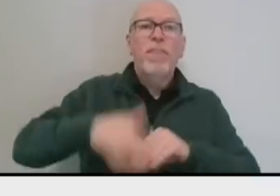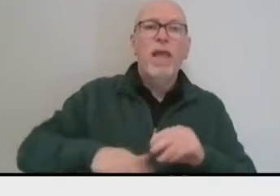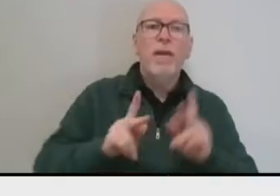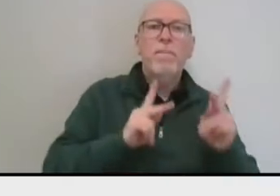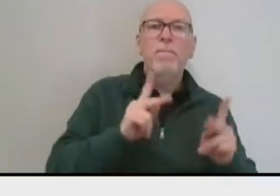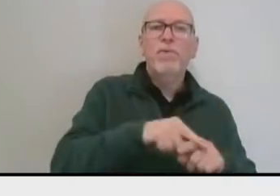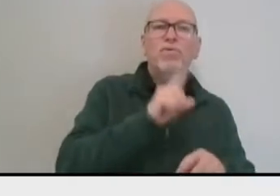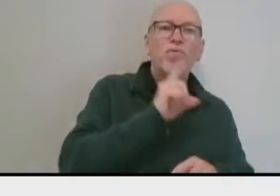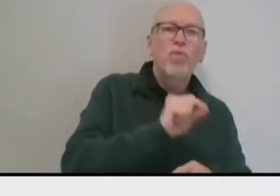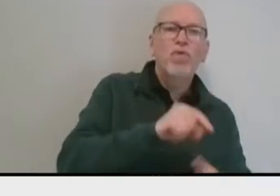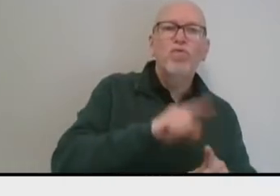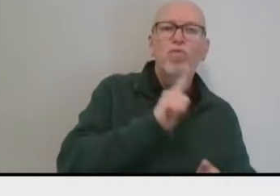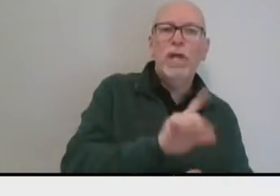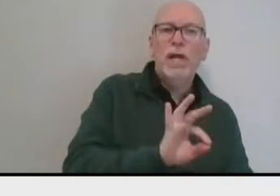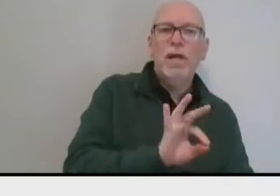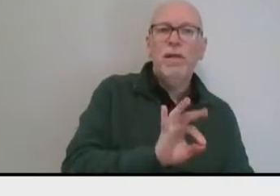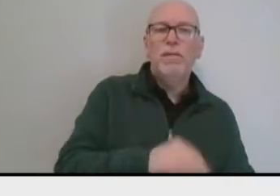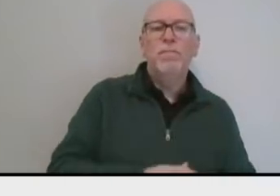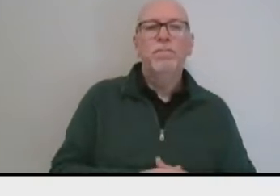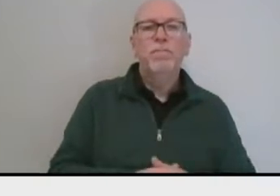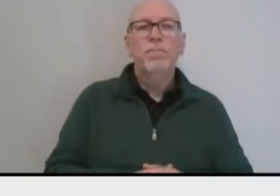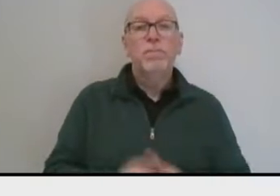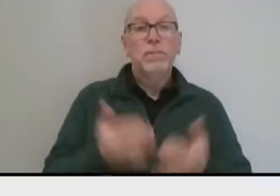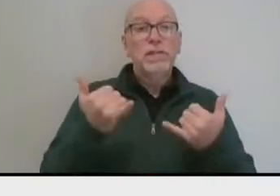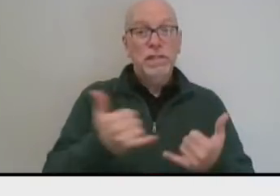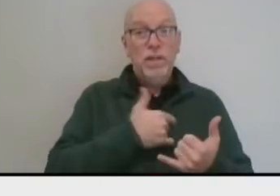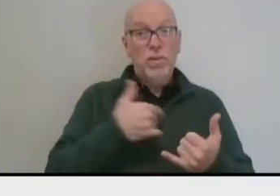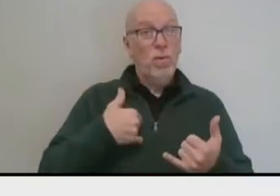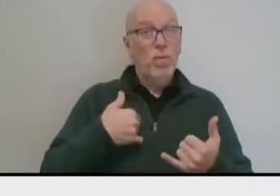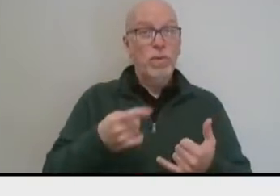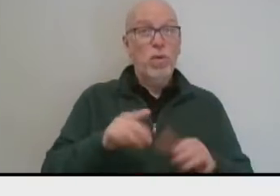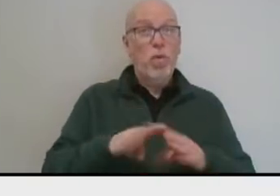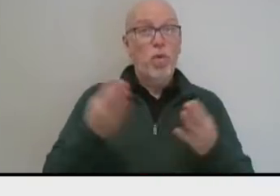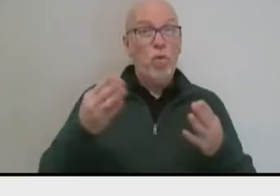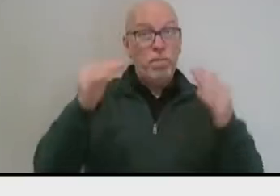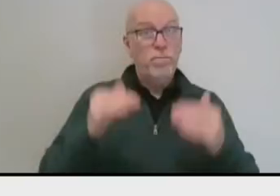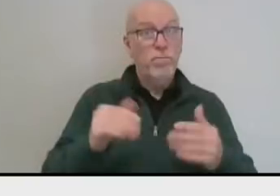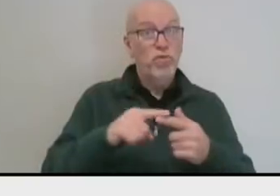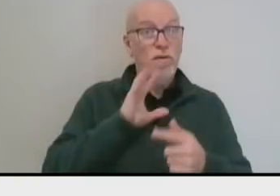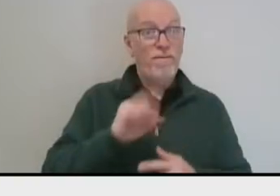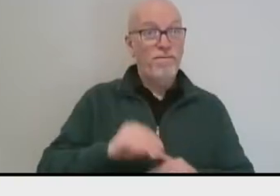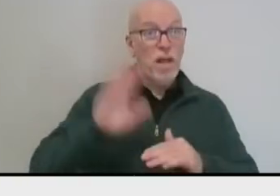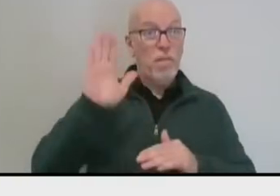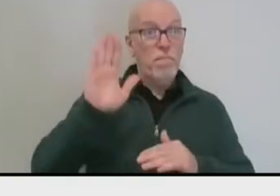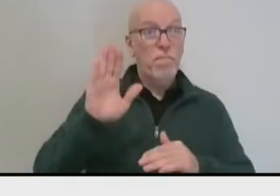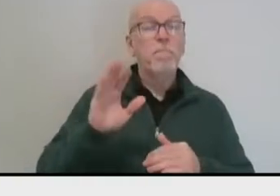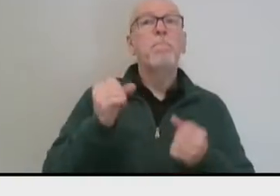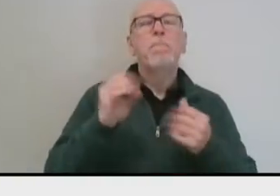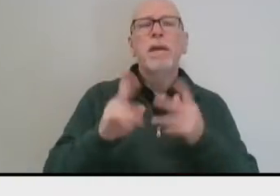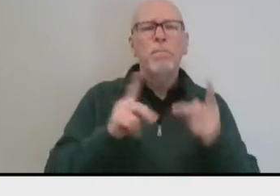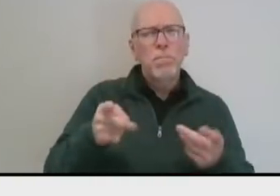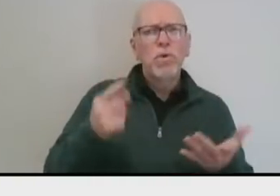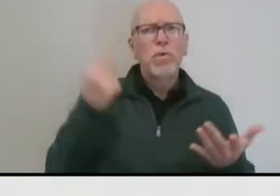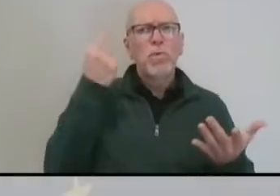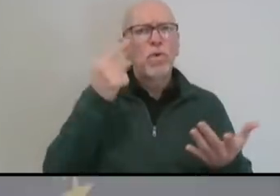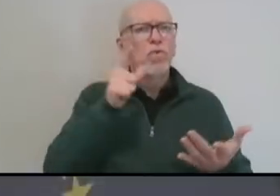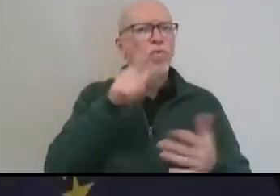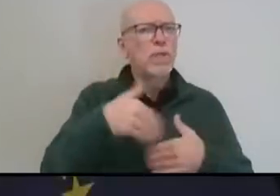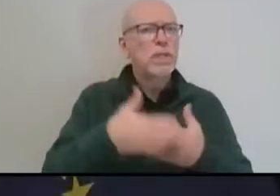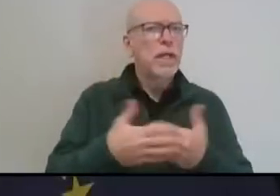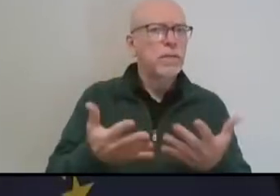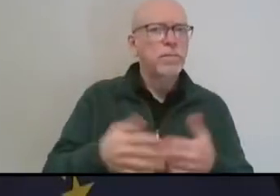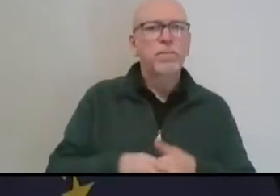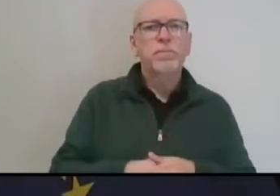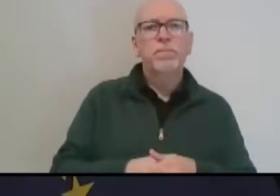20 to 29. Now that we have opened eligibility to Hoosiers age 50 and older, many people are wondering who is next.